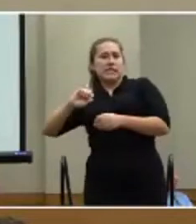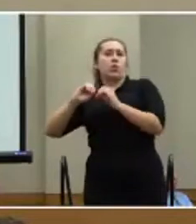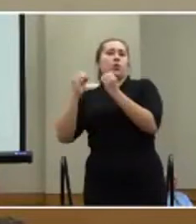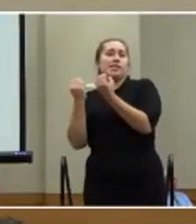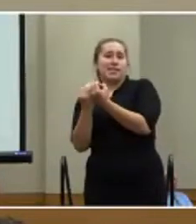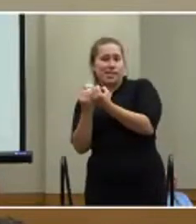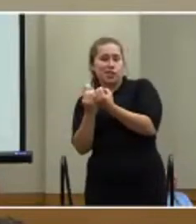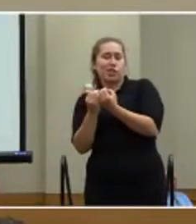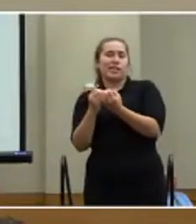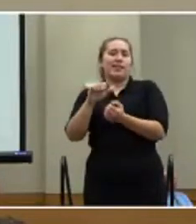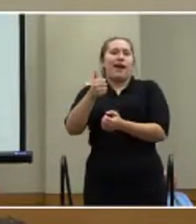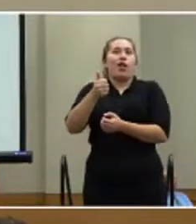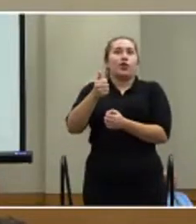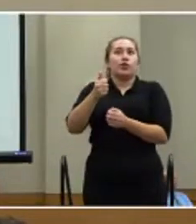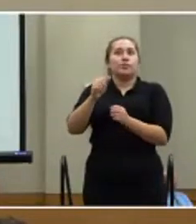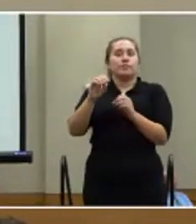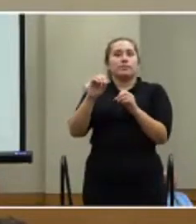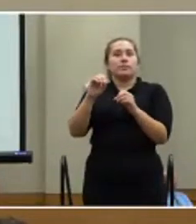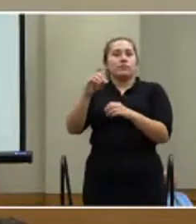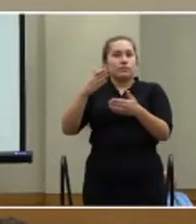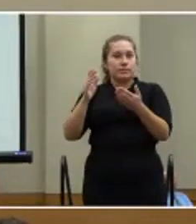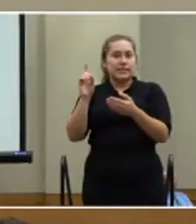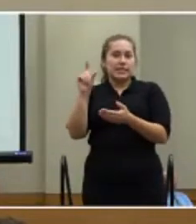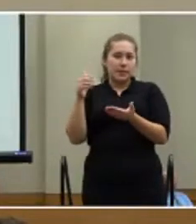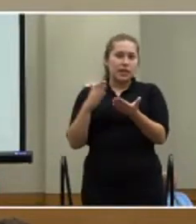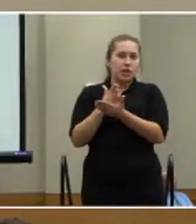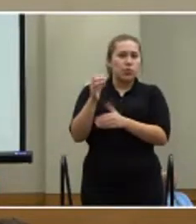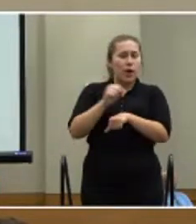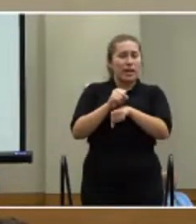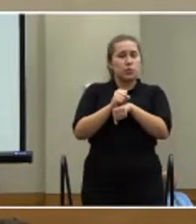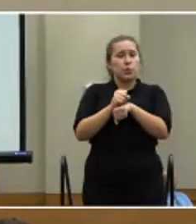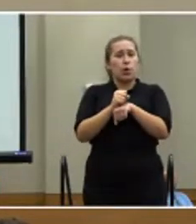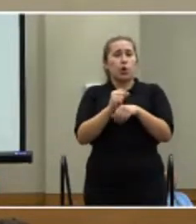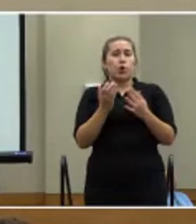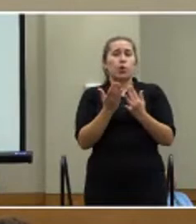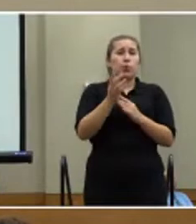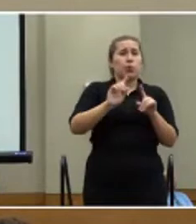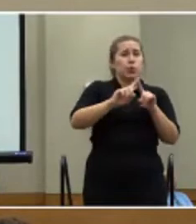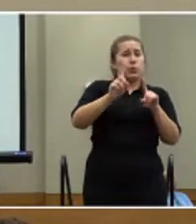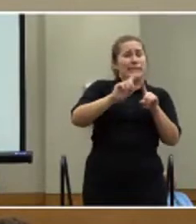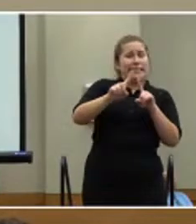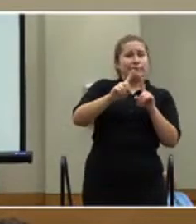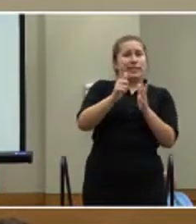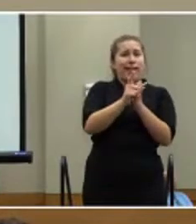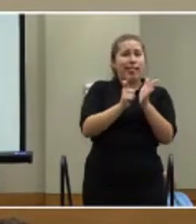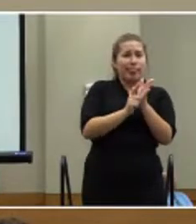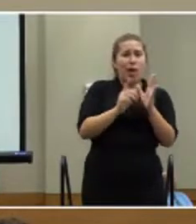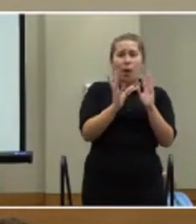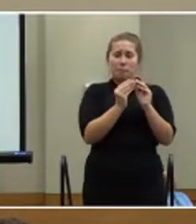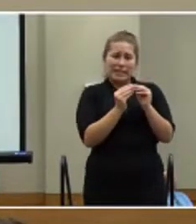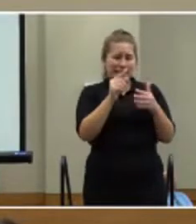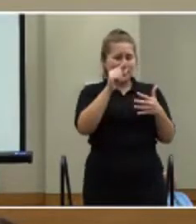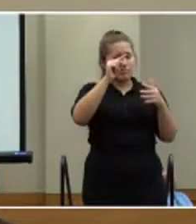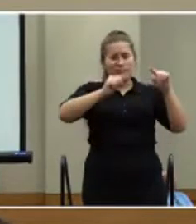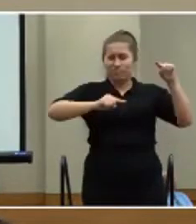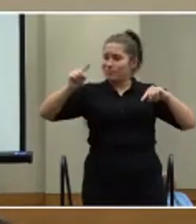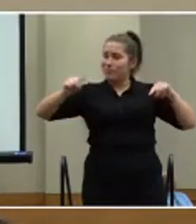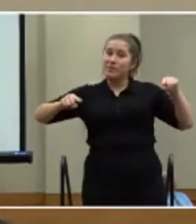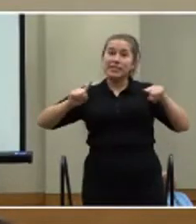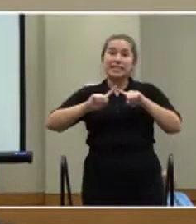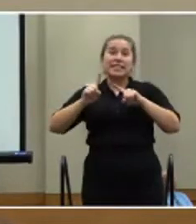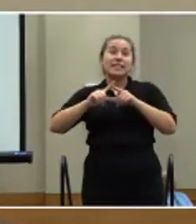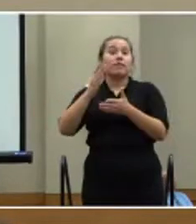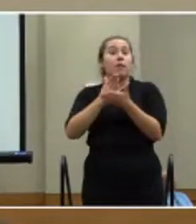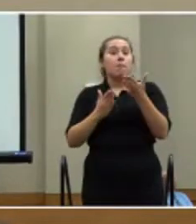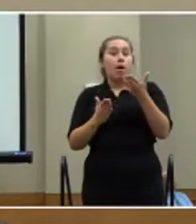organizations, our disability rights work through our Jacobus Tenbrook Disability Law Symposium, so many other pieces